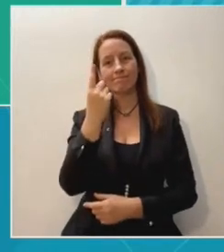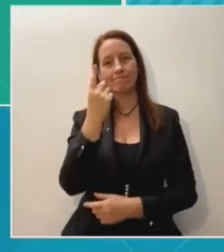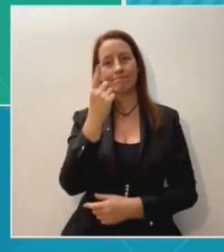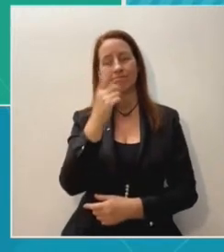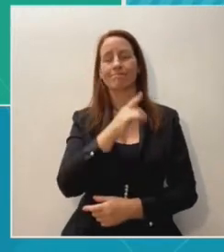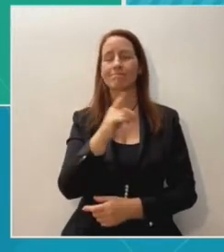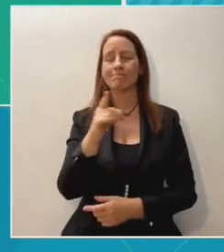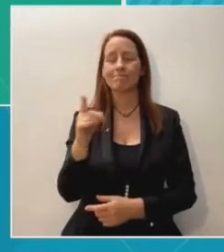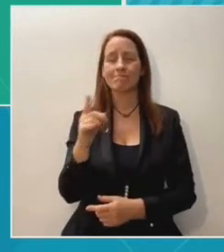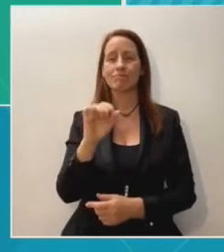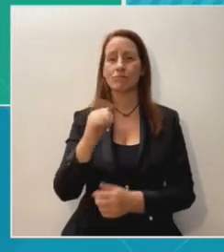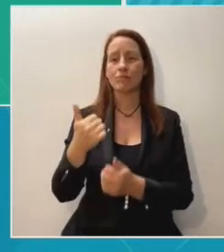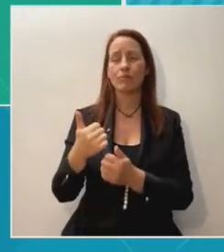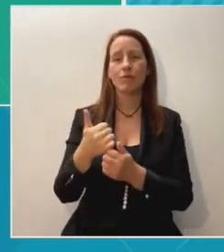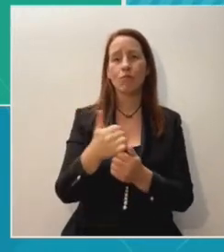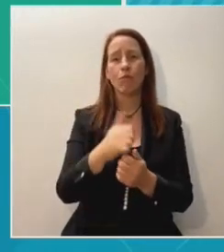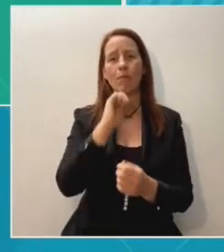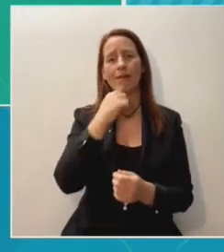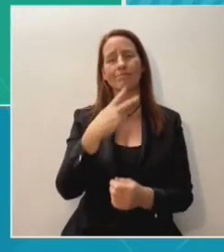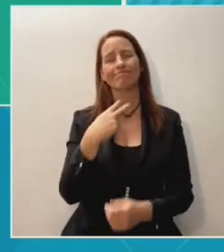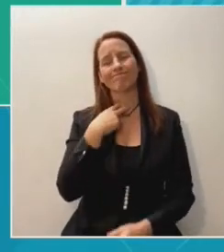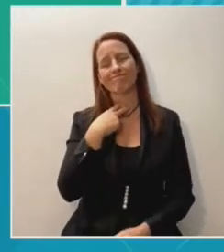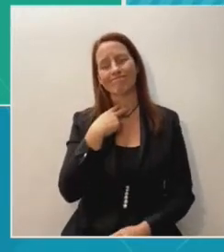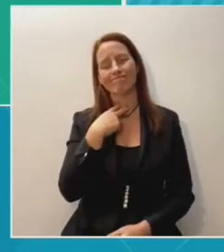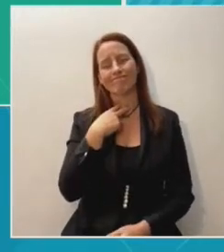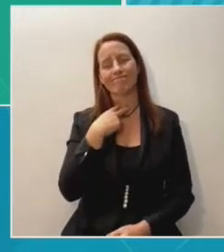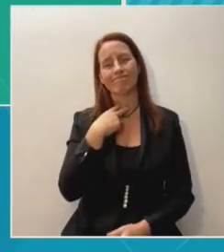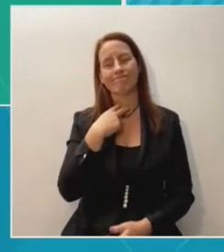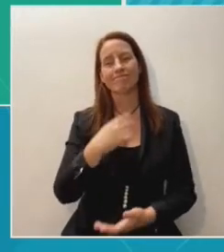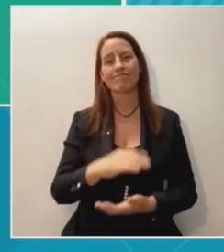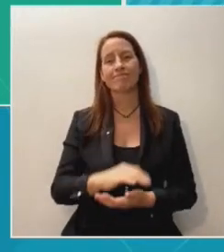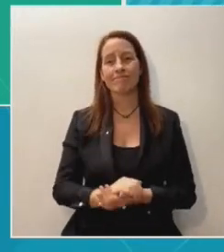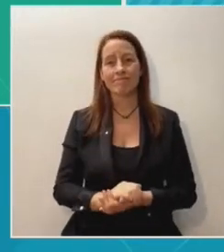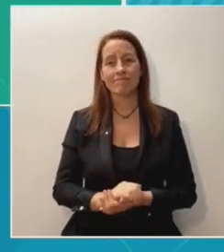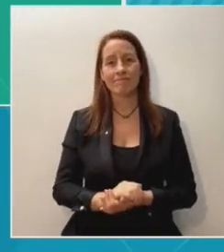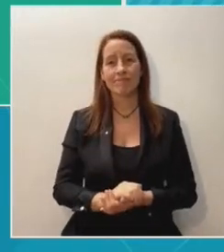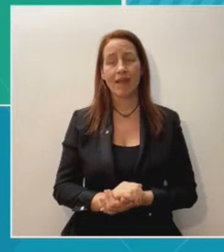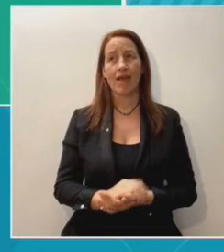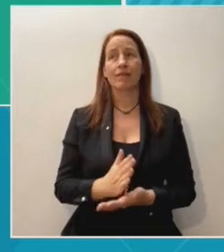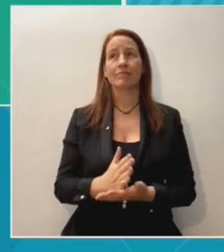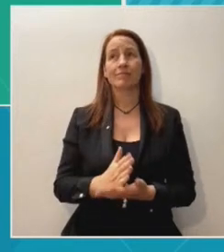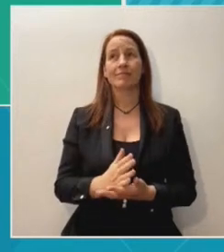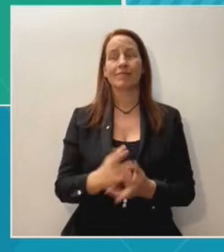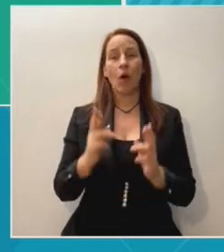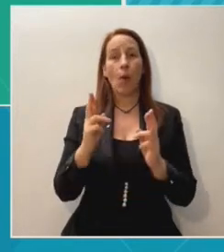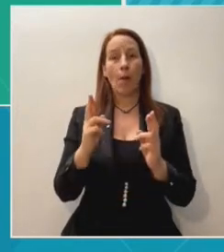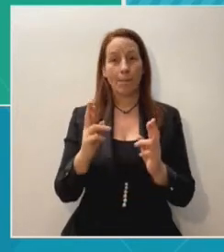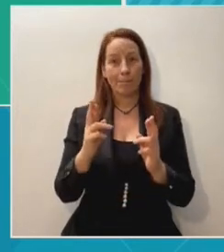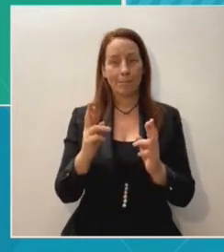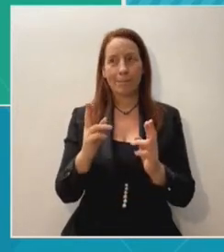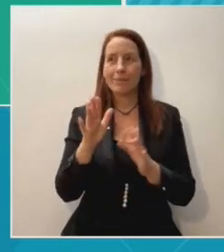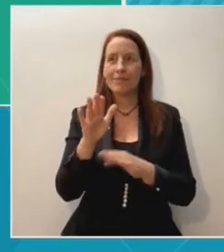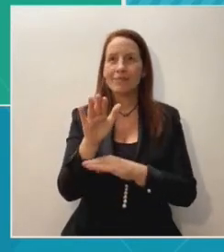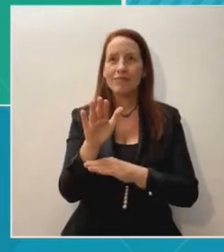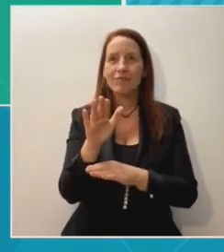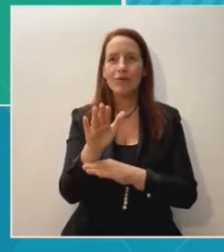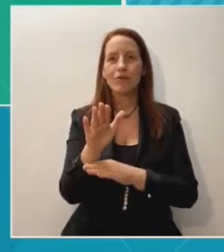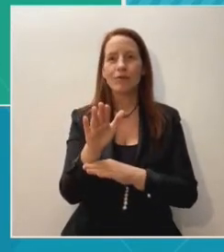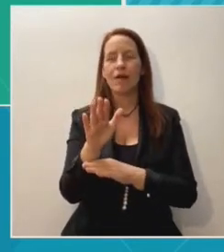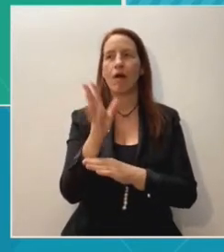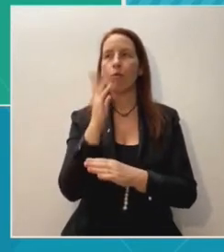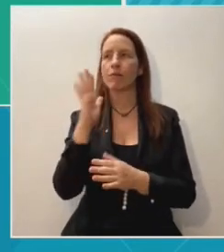been very disappointed by this. It's my sincere hope that at some point in the future, when it's safe to do